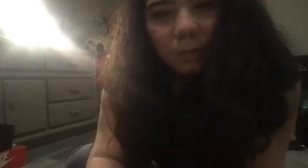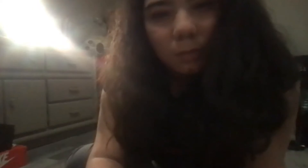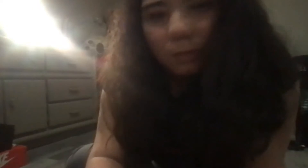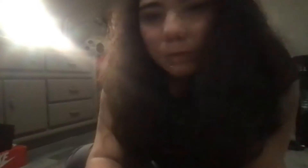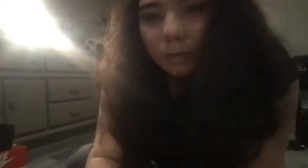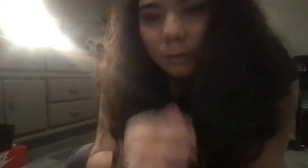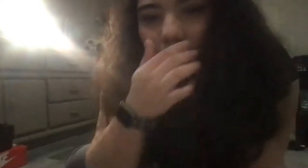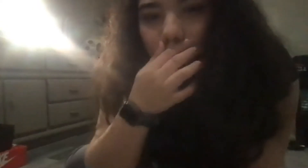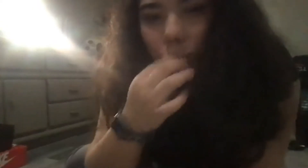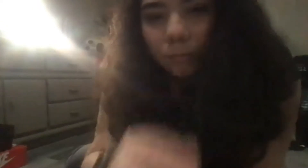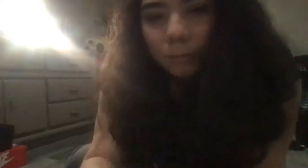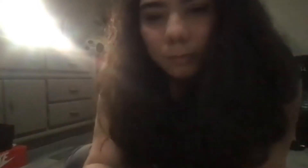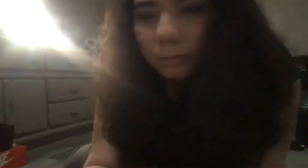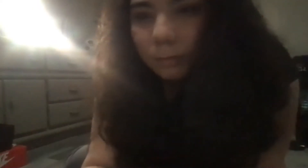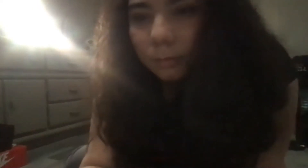No, that's not.